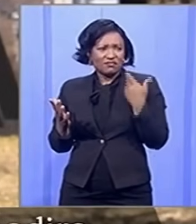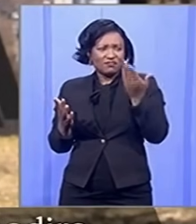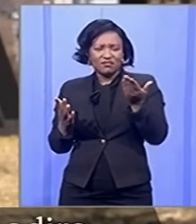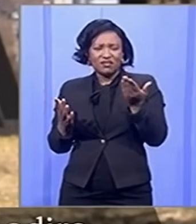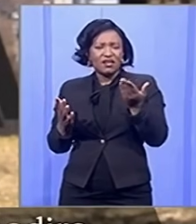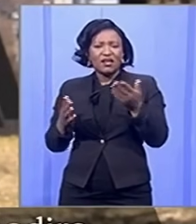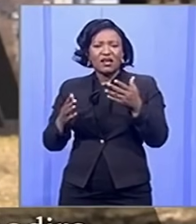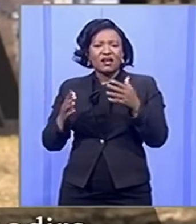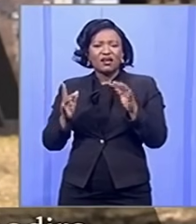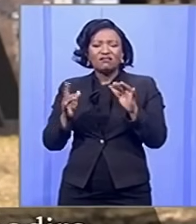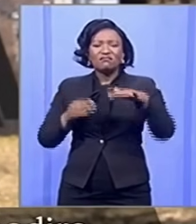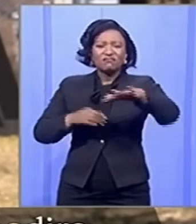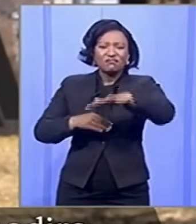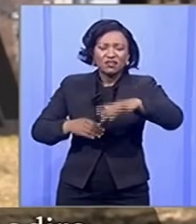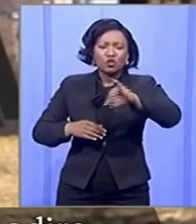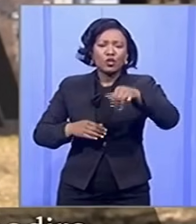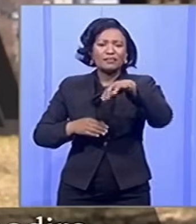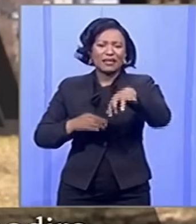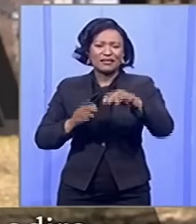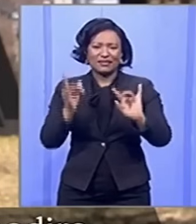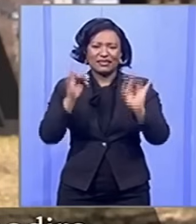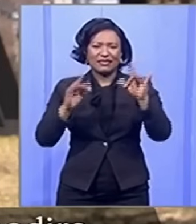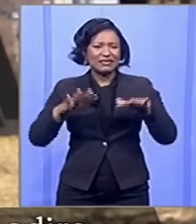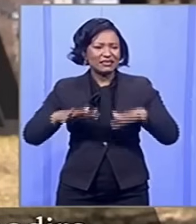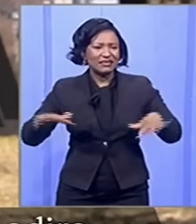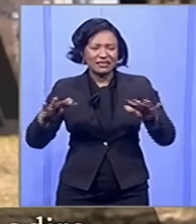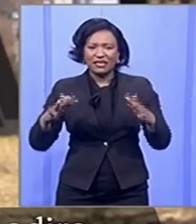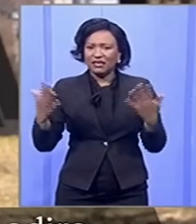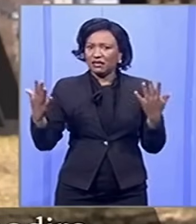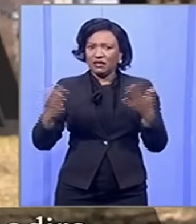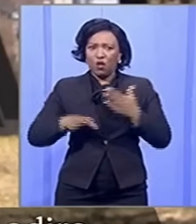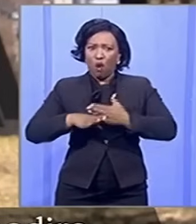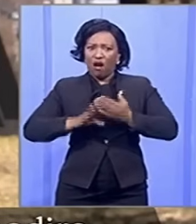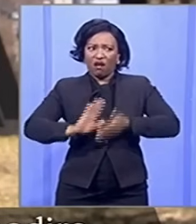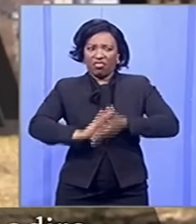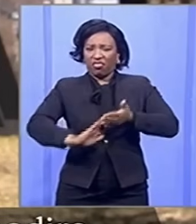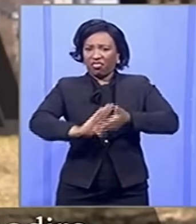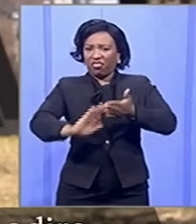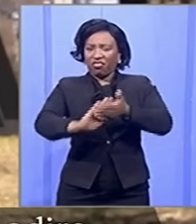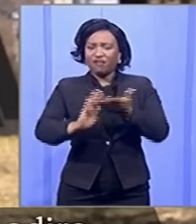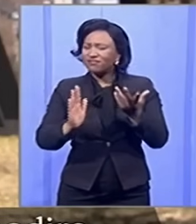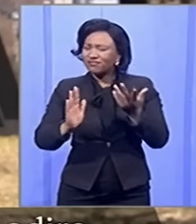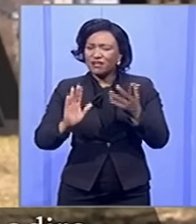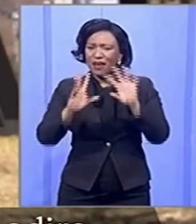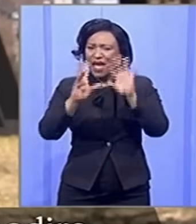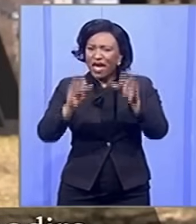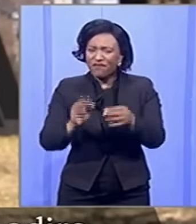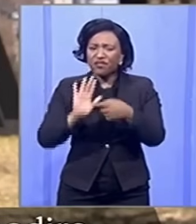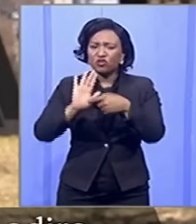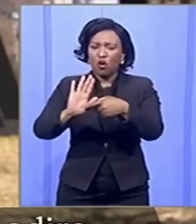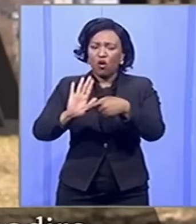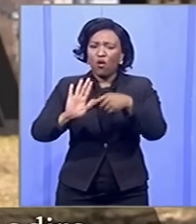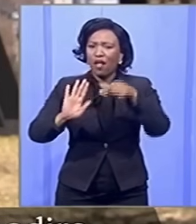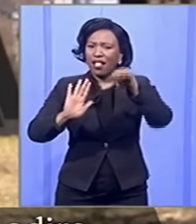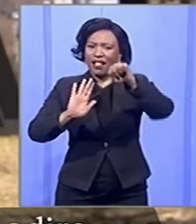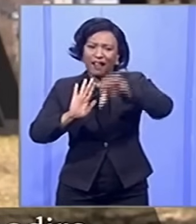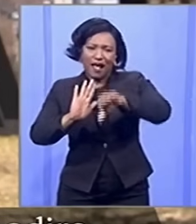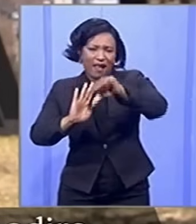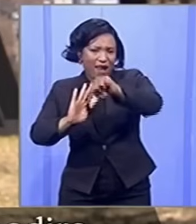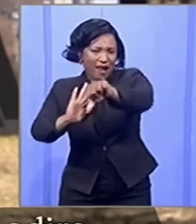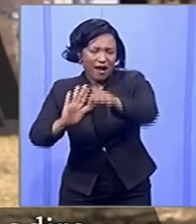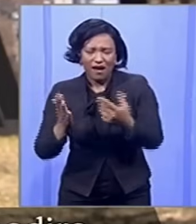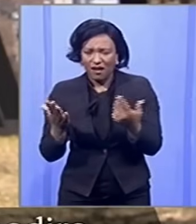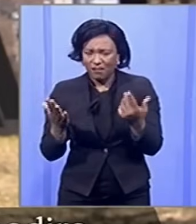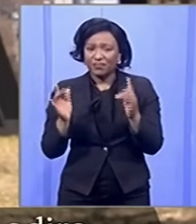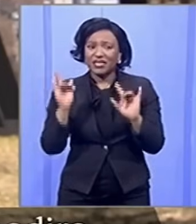dysfunctional and ineffective city. All the indicators are there. If you, across the length and breadth of the